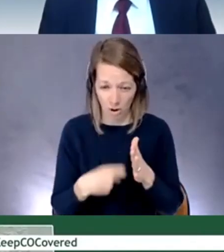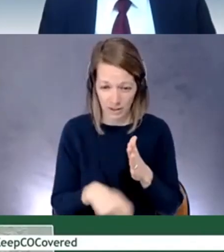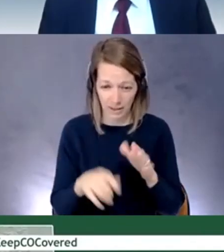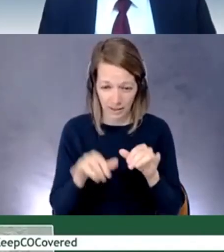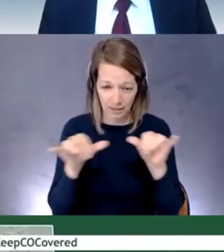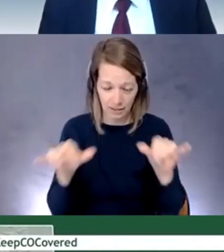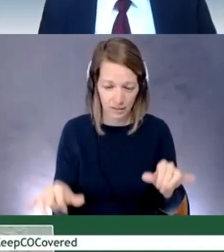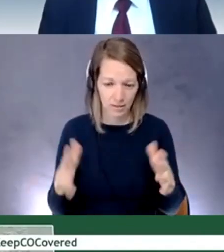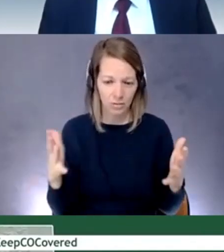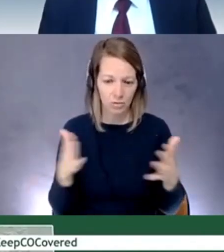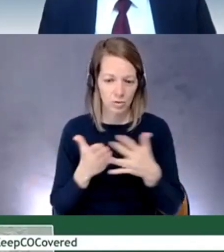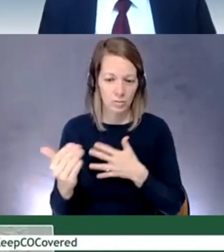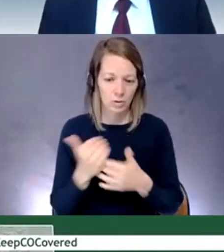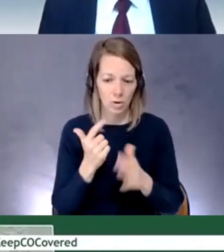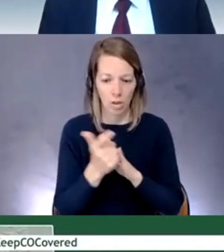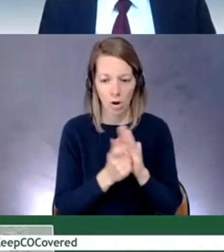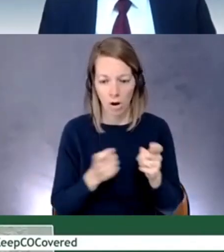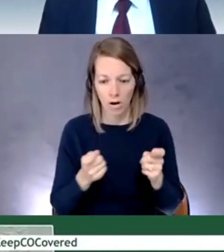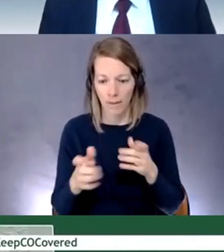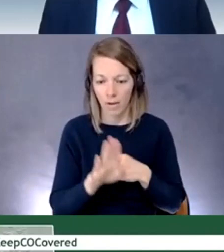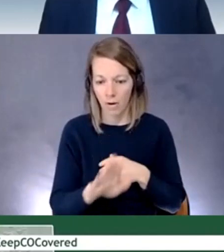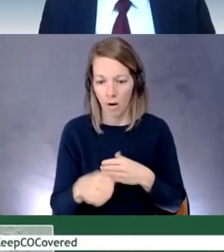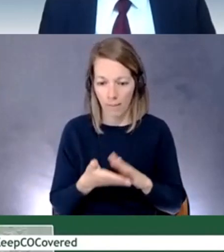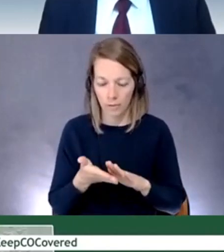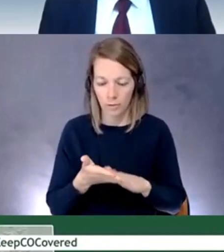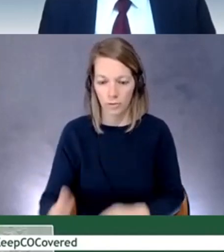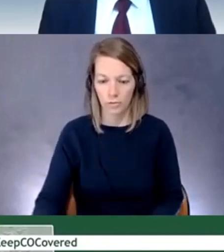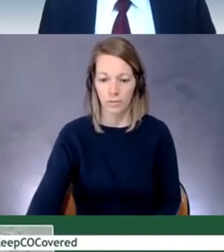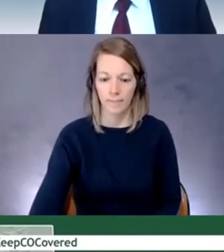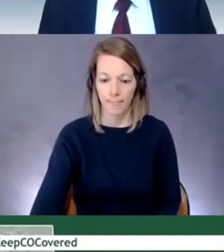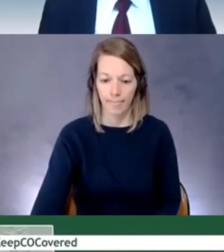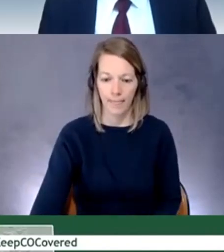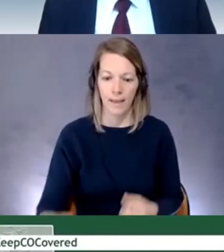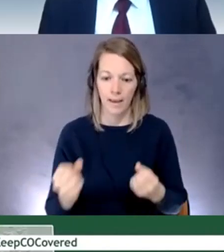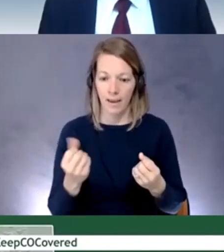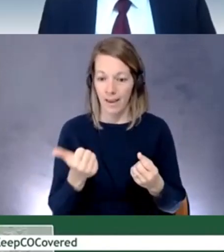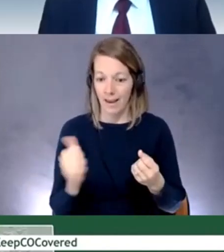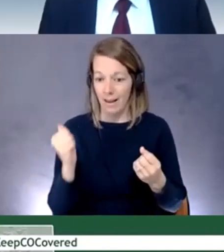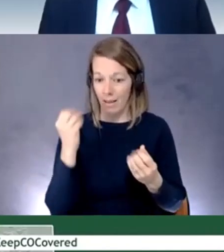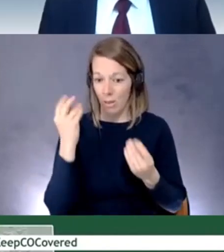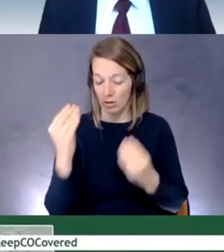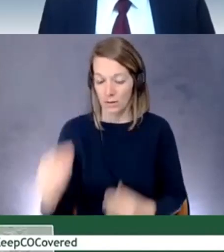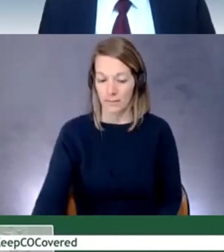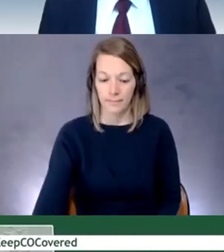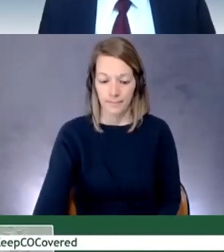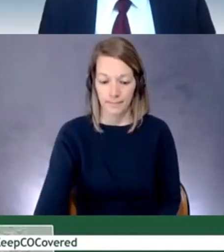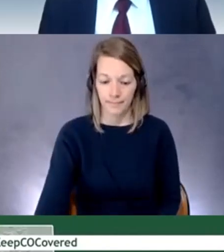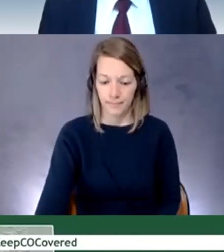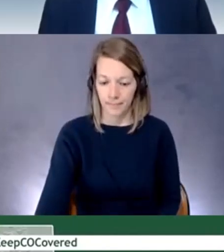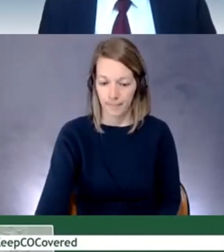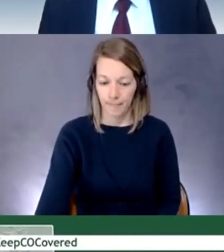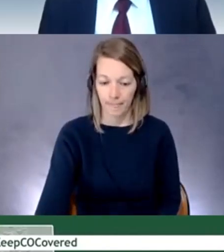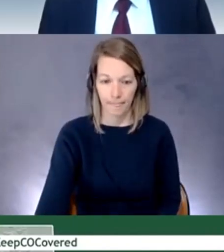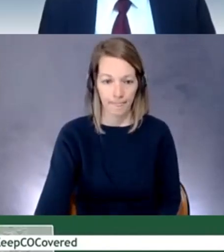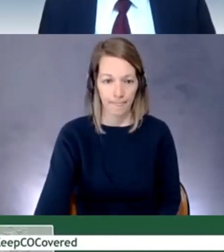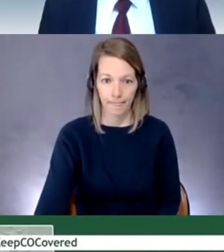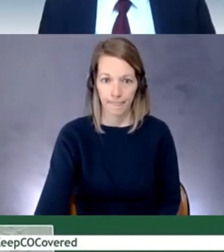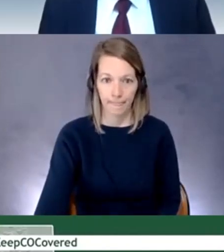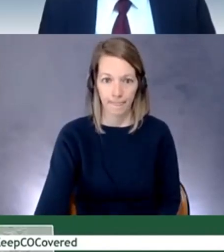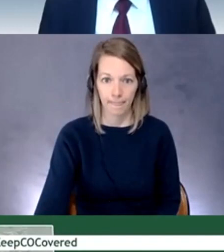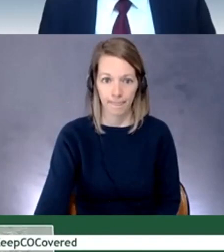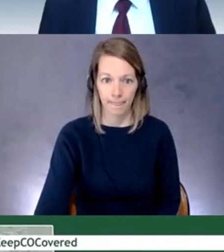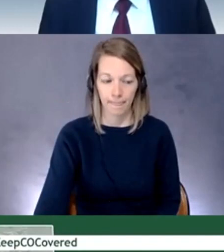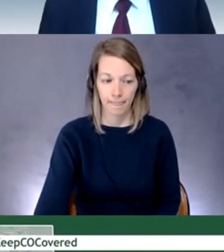what are the transparency laws governing their operation? How many insights into that? A little bit. So